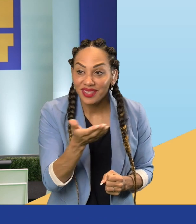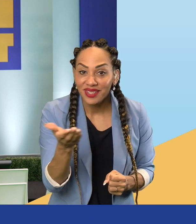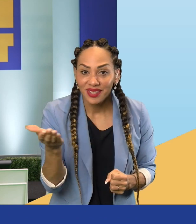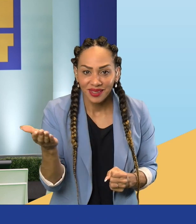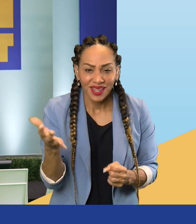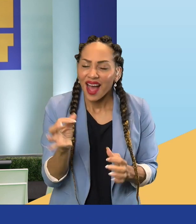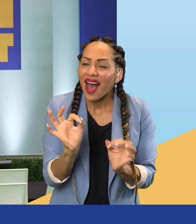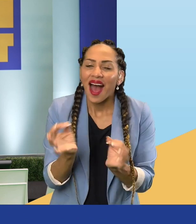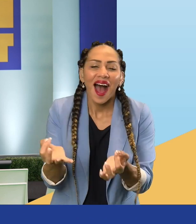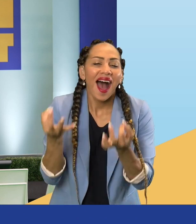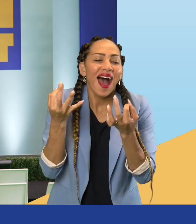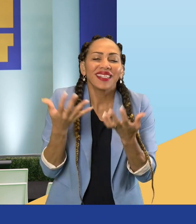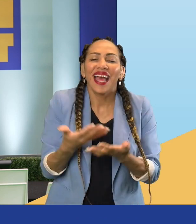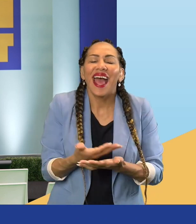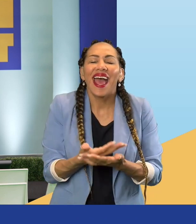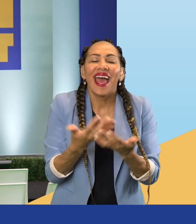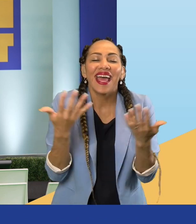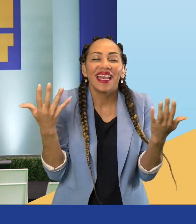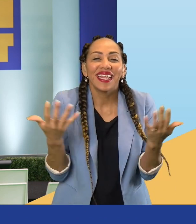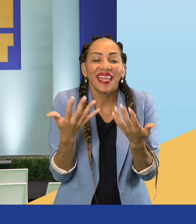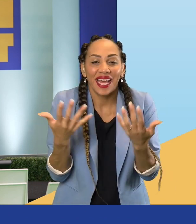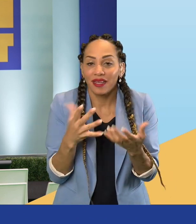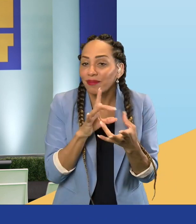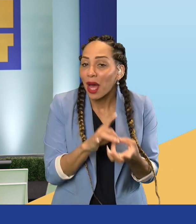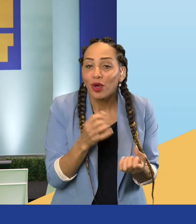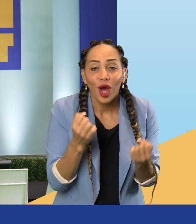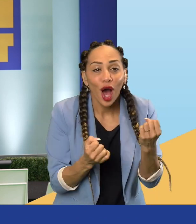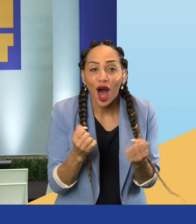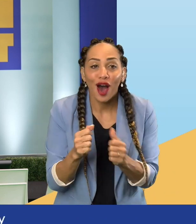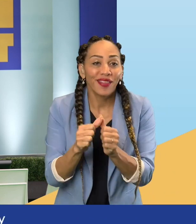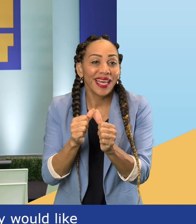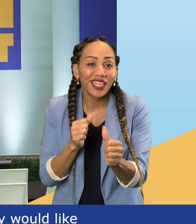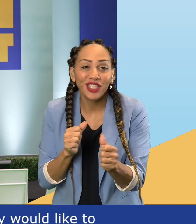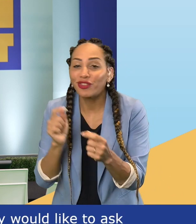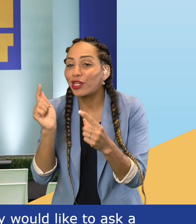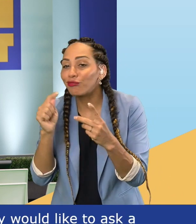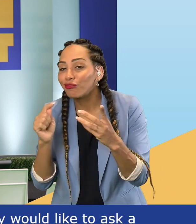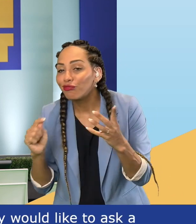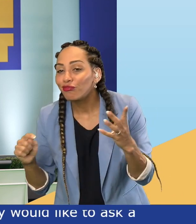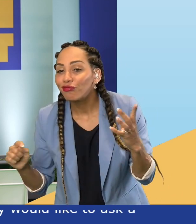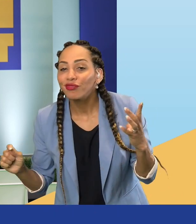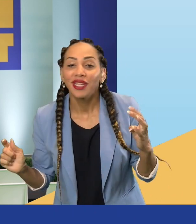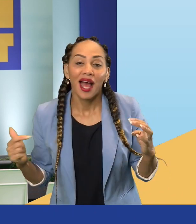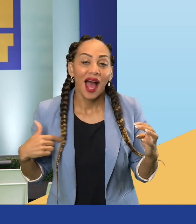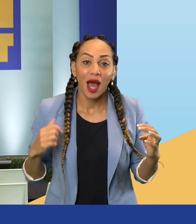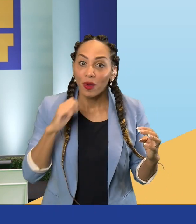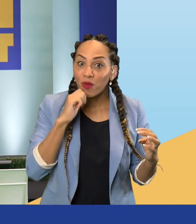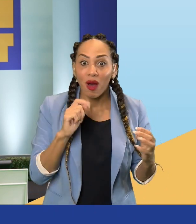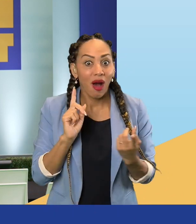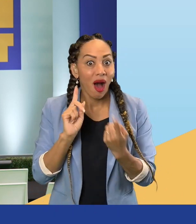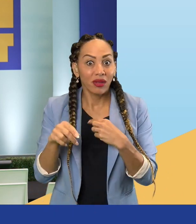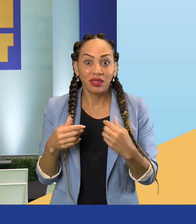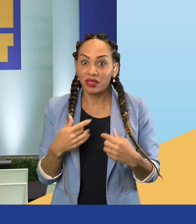Anything about cars, anything about the car industry, I will answer honestly, openly, take any questions, anything